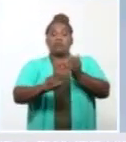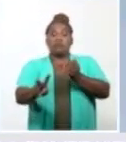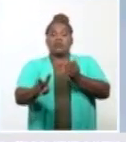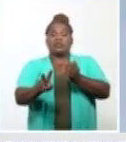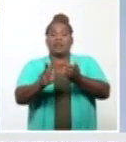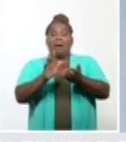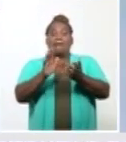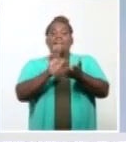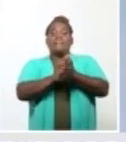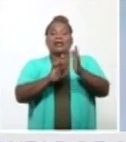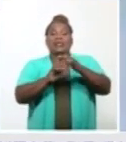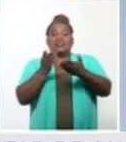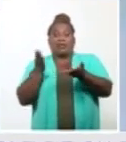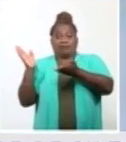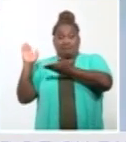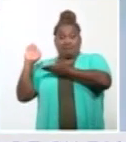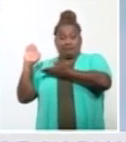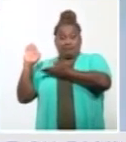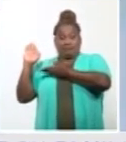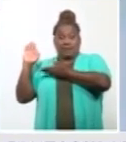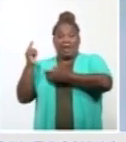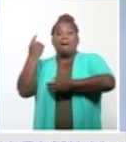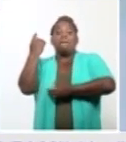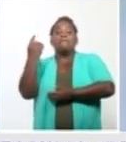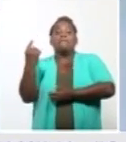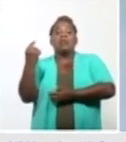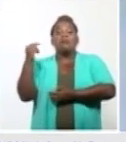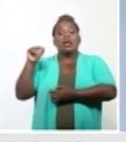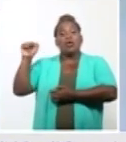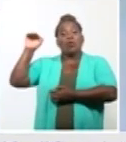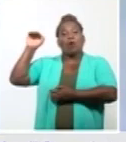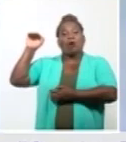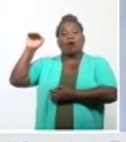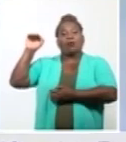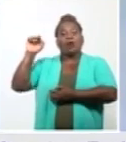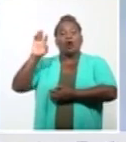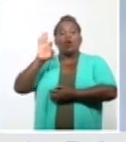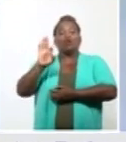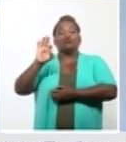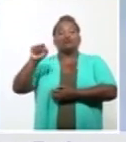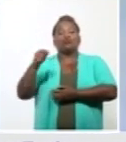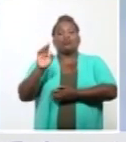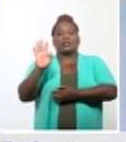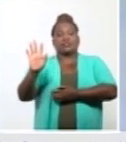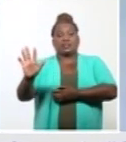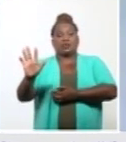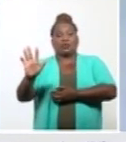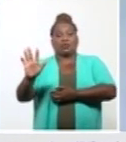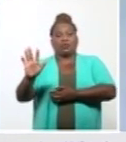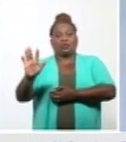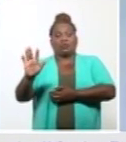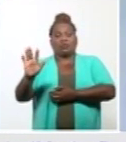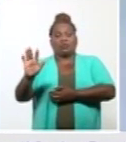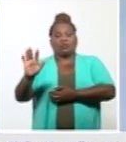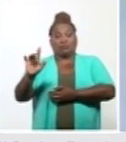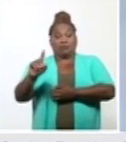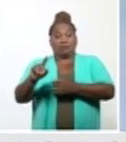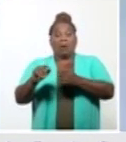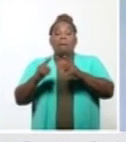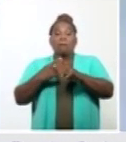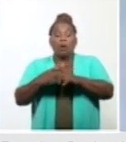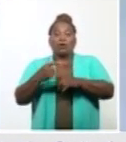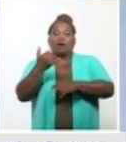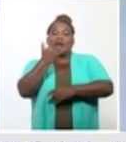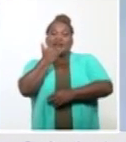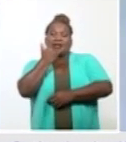4.6, Camagüey 1, Ciego de Ávila 0.9, Villa Clara 0.5, Las Tunas